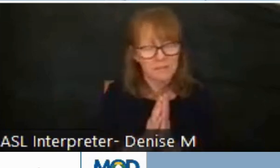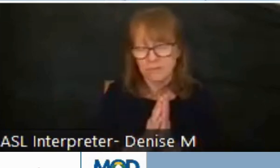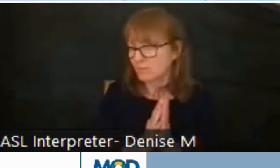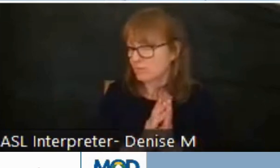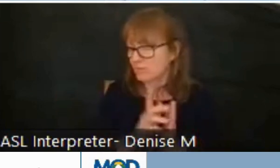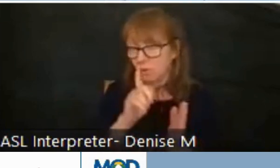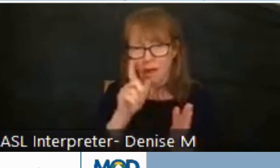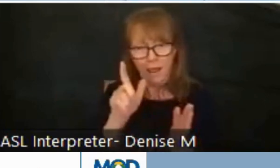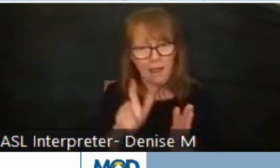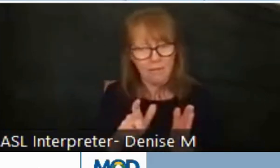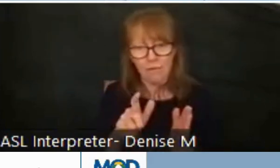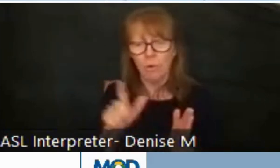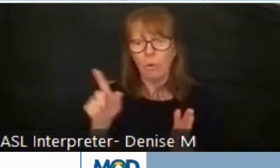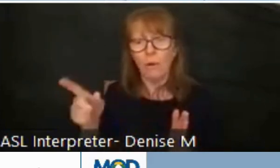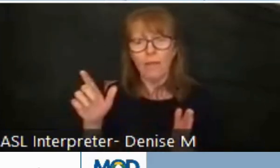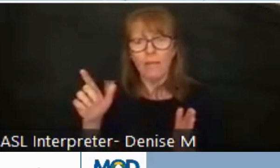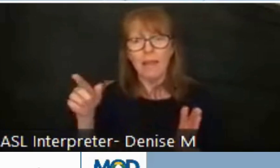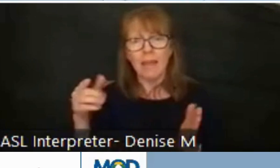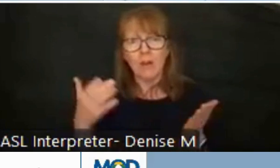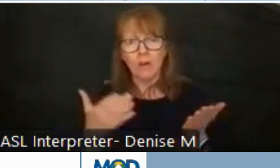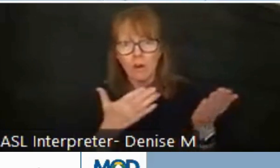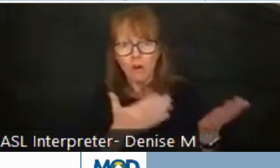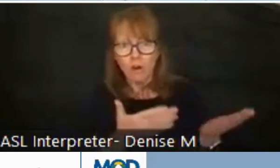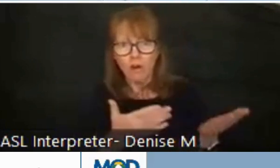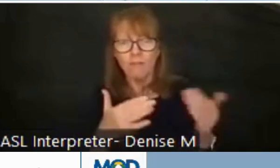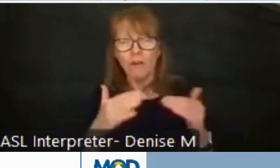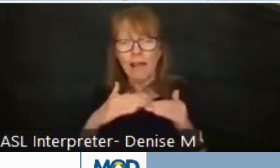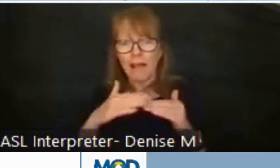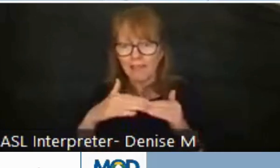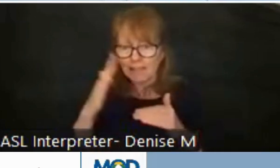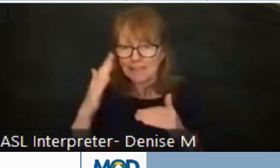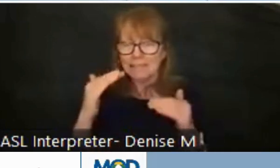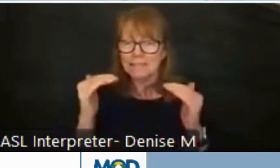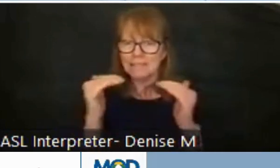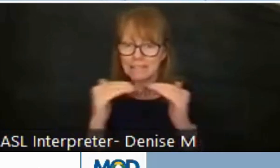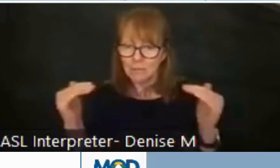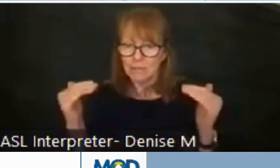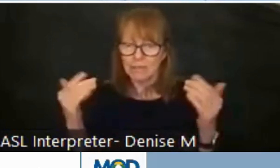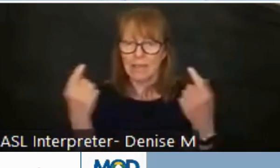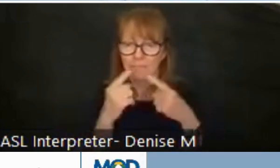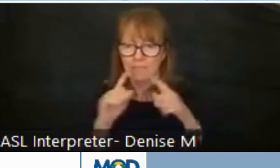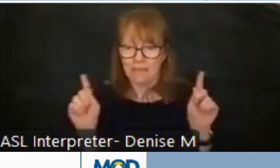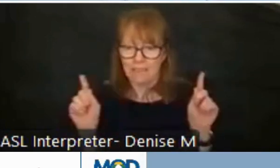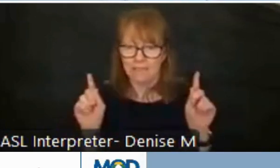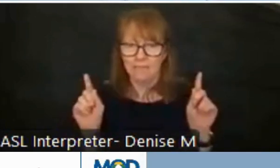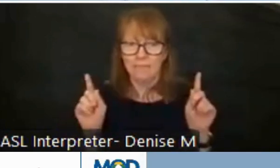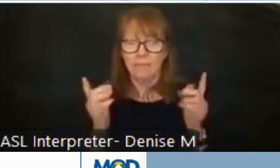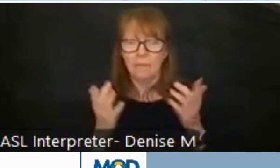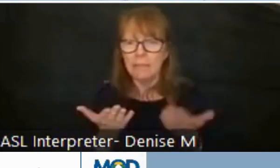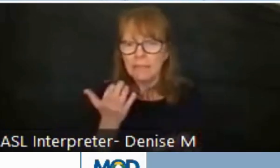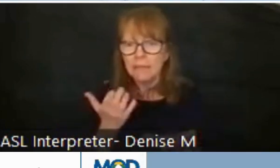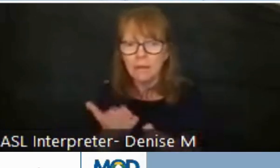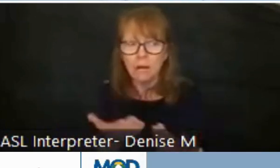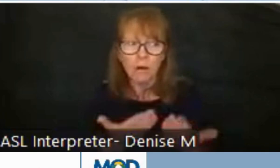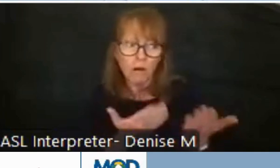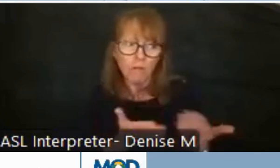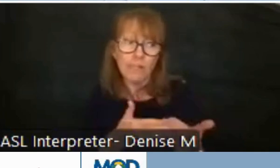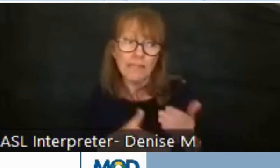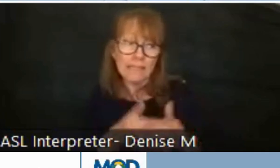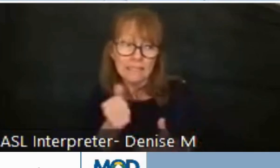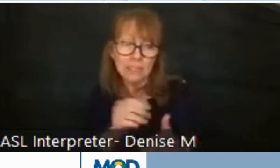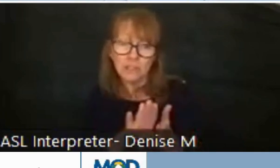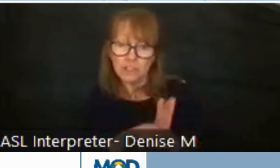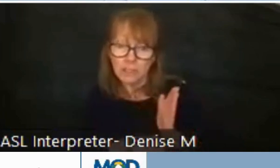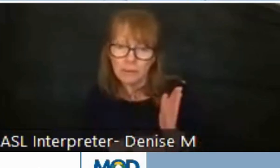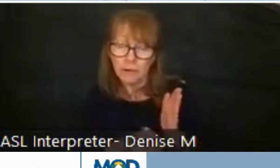as long as what they offer is at least as effective. So they might offer an easier, cheaper alternative, and then the ball's in